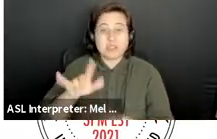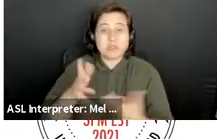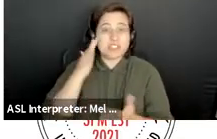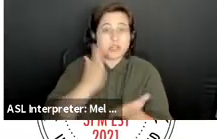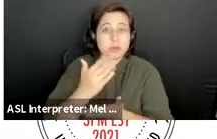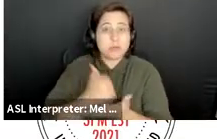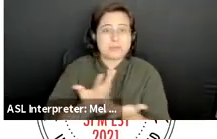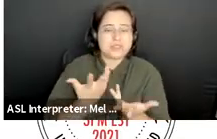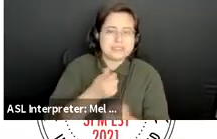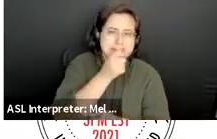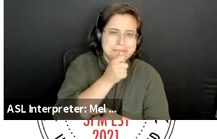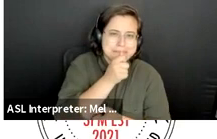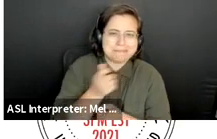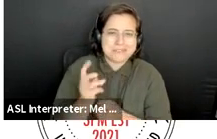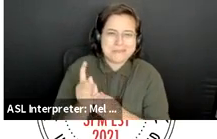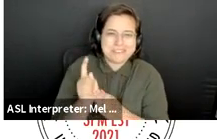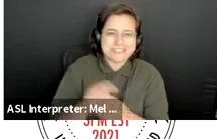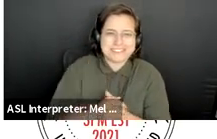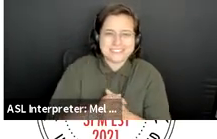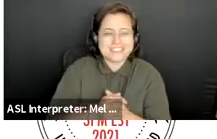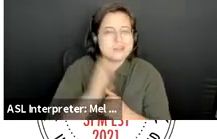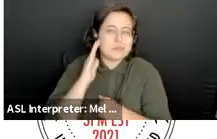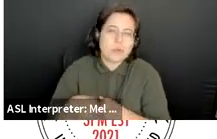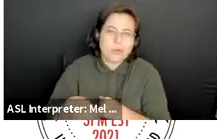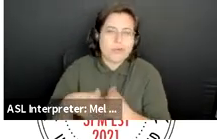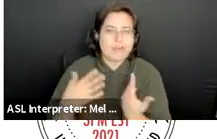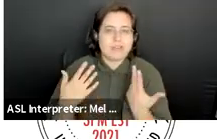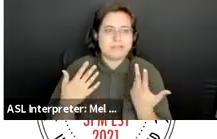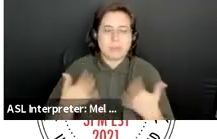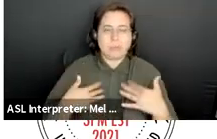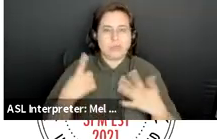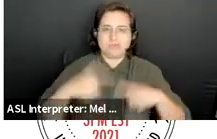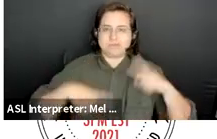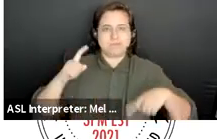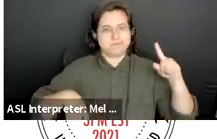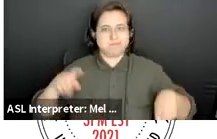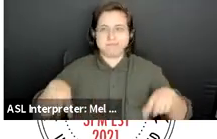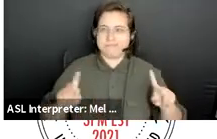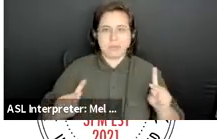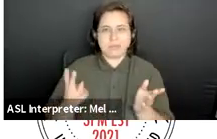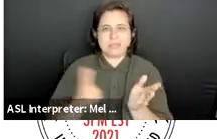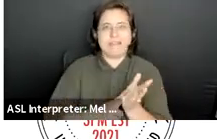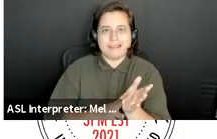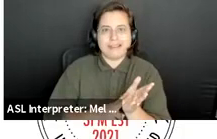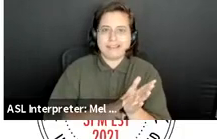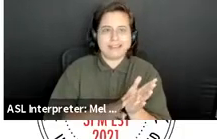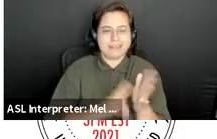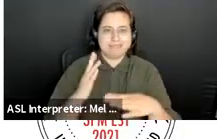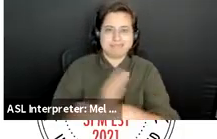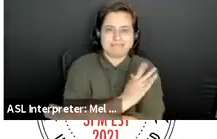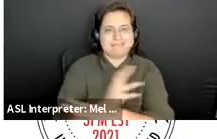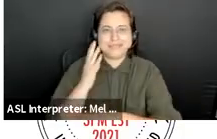with us for a few moments, but we know that we have a pretty wide universe of people signed up for today's